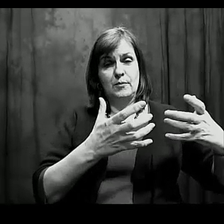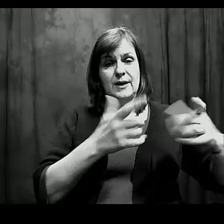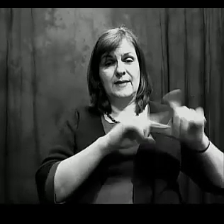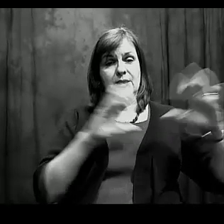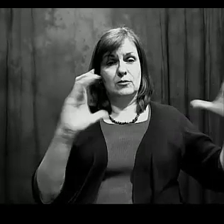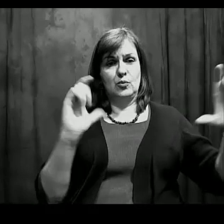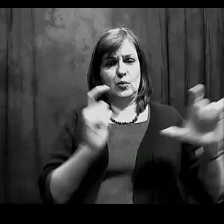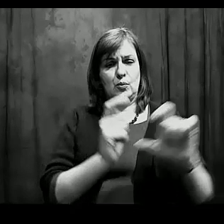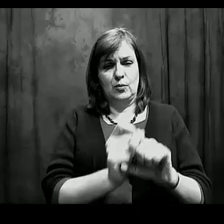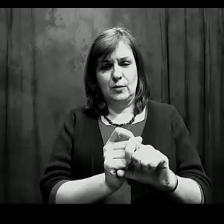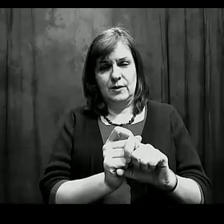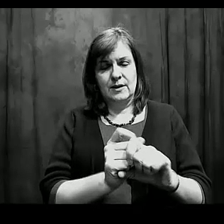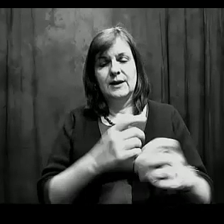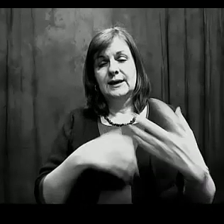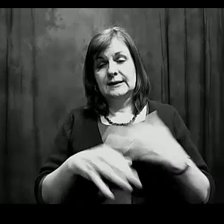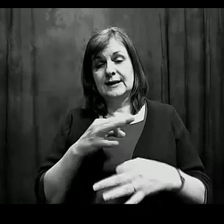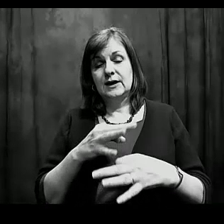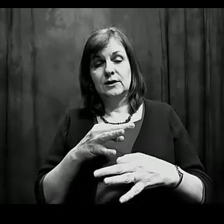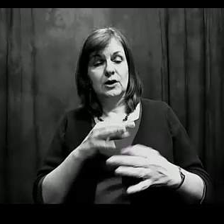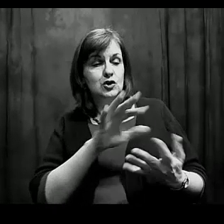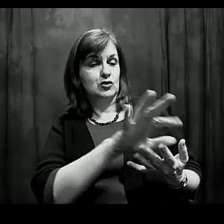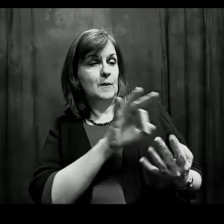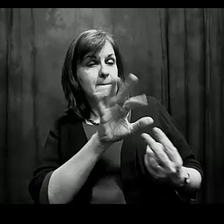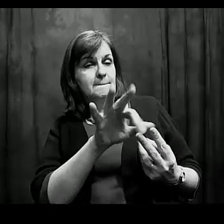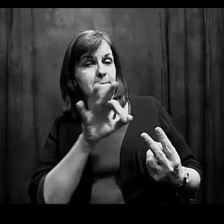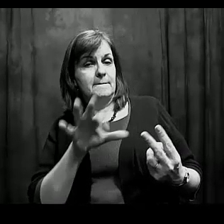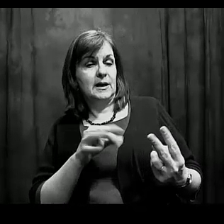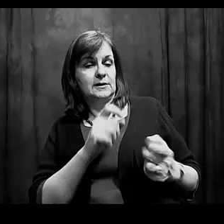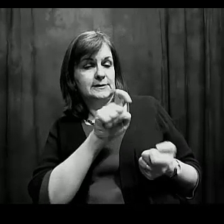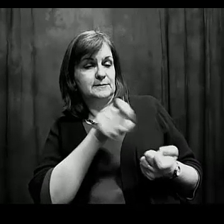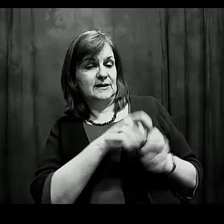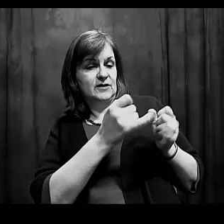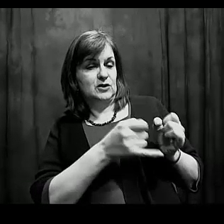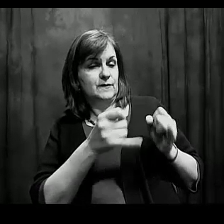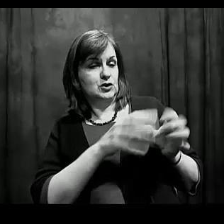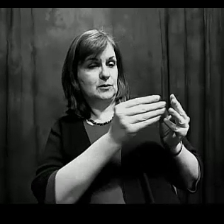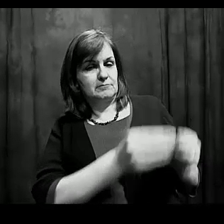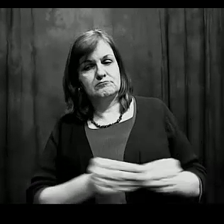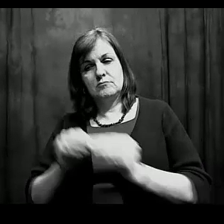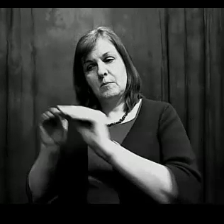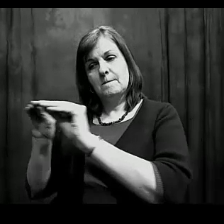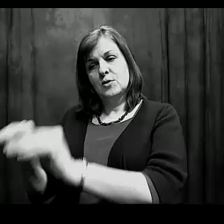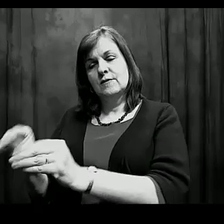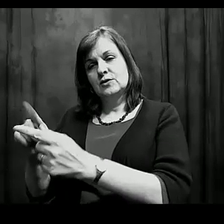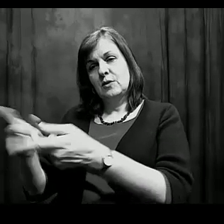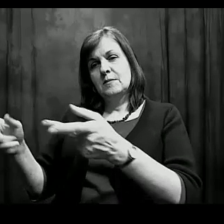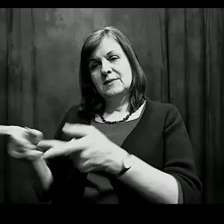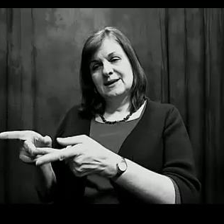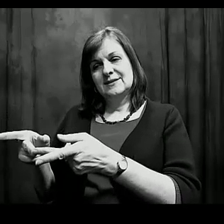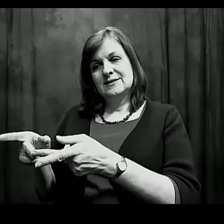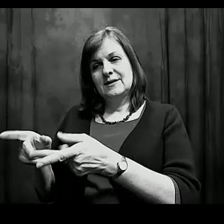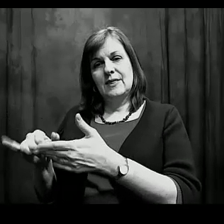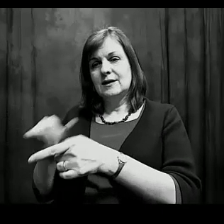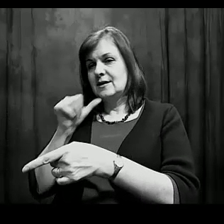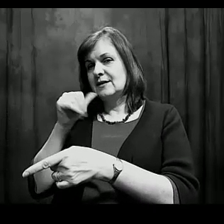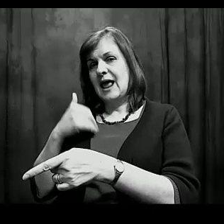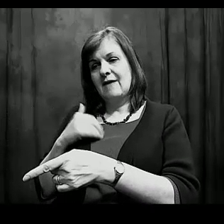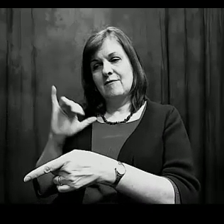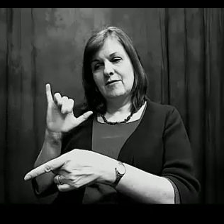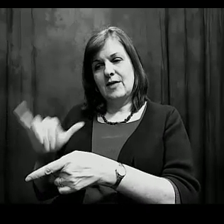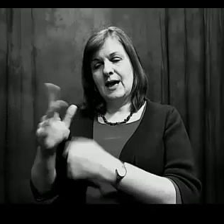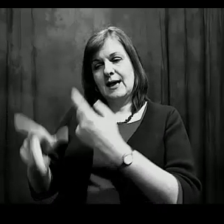now taking select individuals and moving them to a new location that does not have any